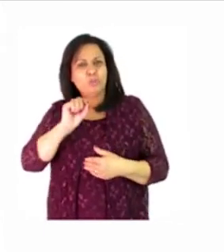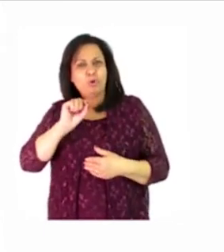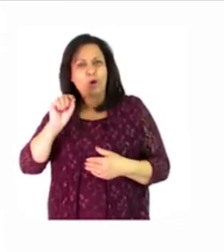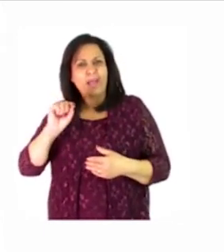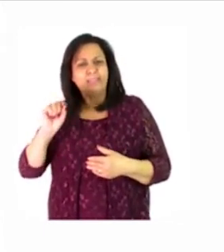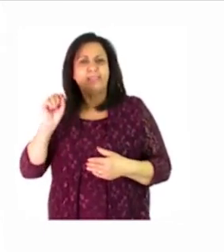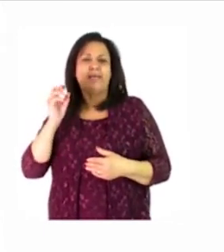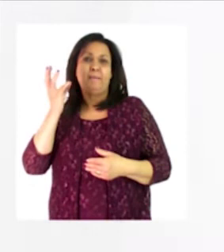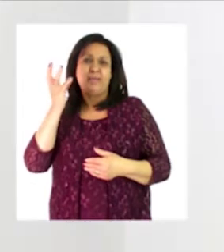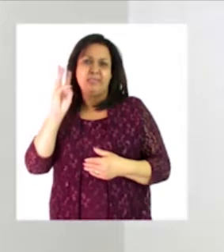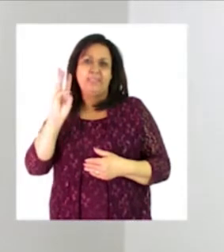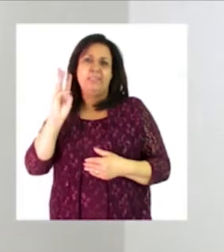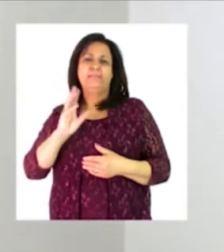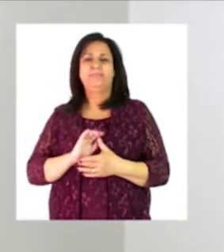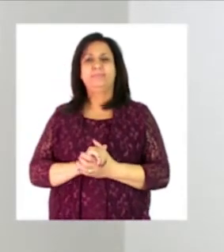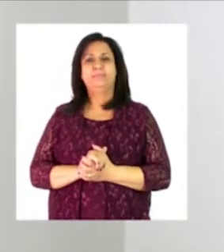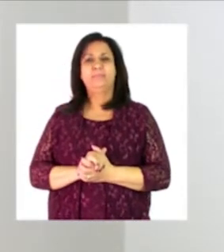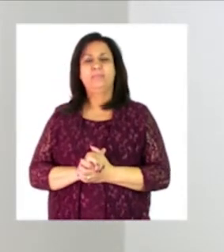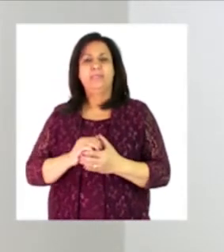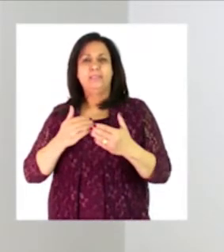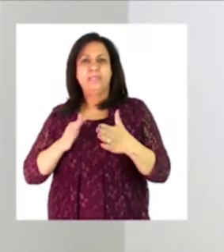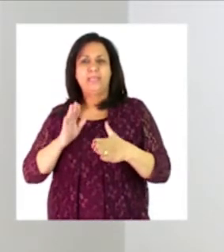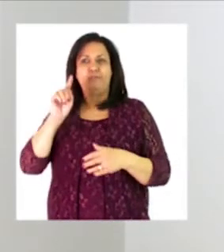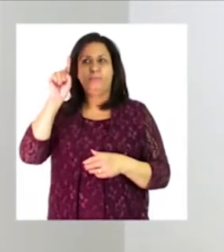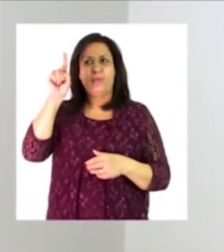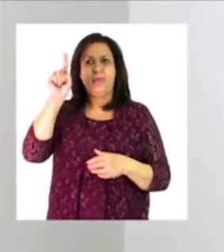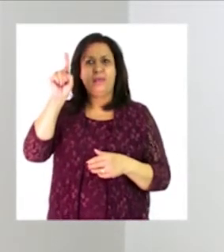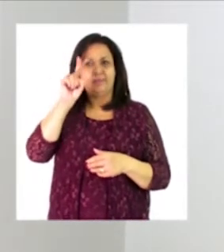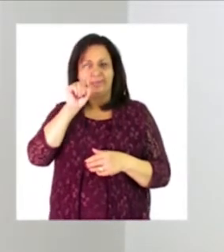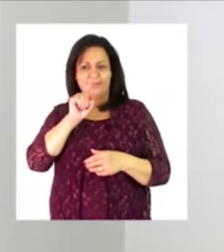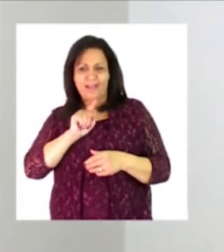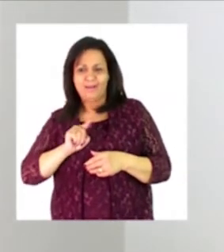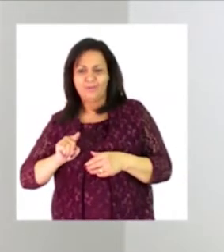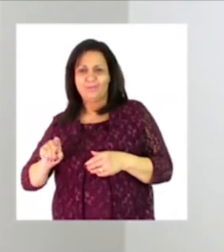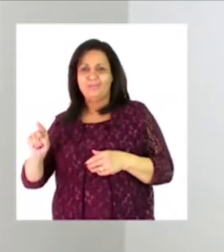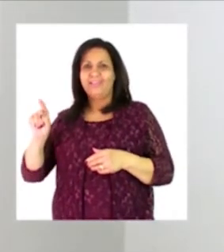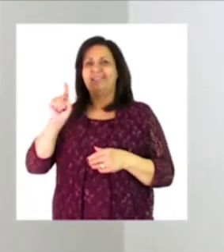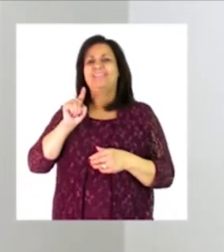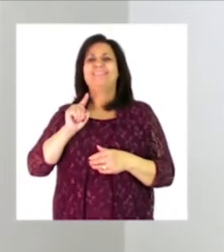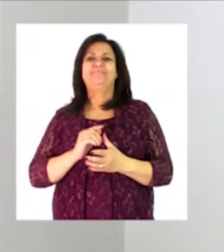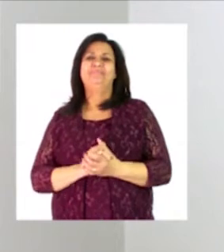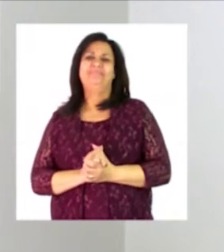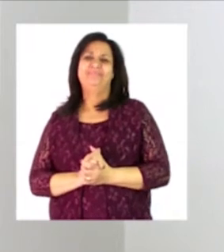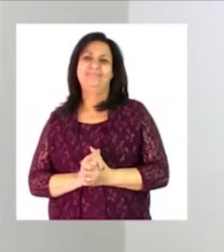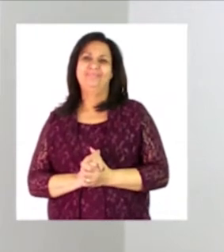in number 6, starting from the top. Come, my friend.